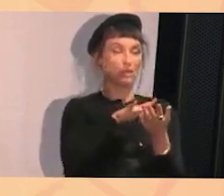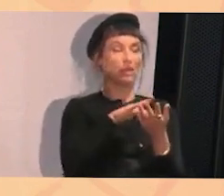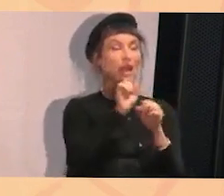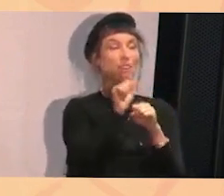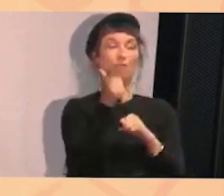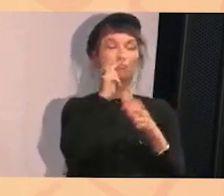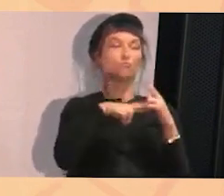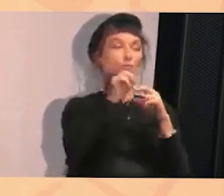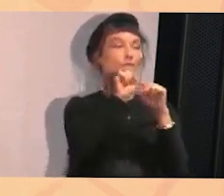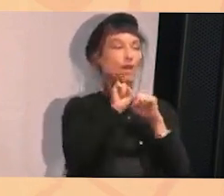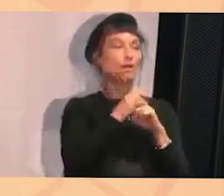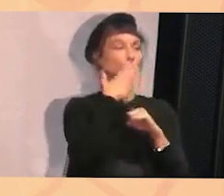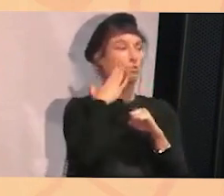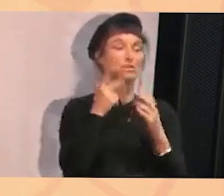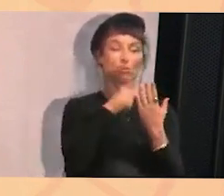program.